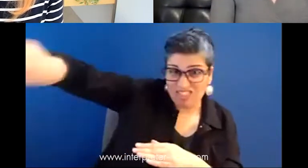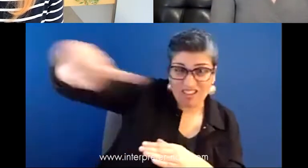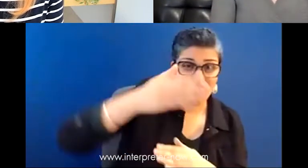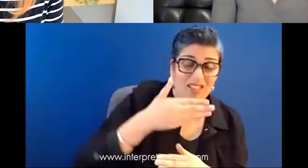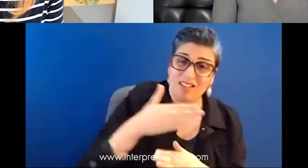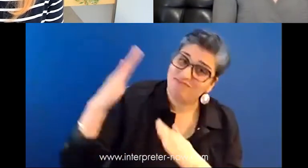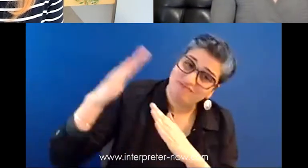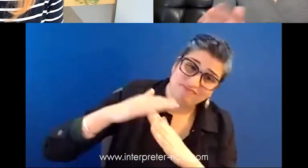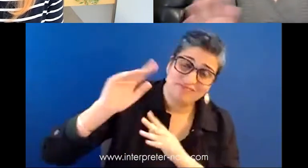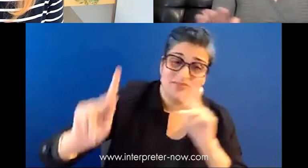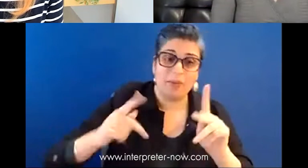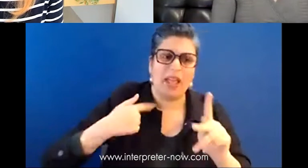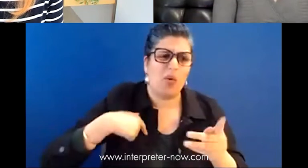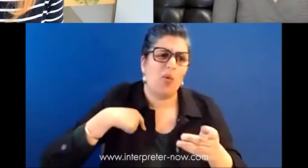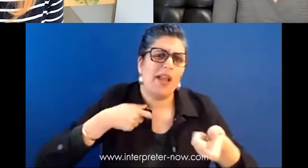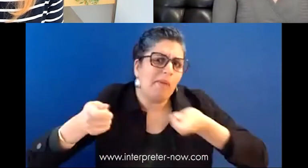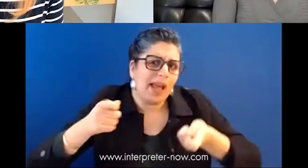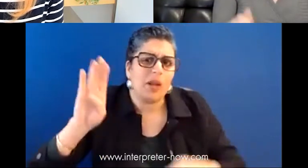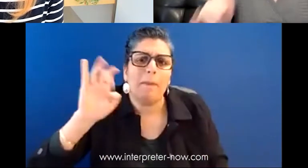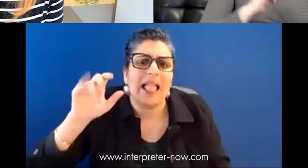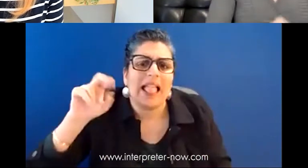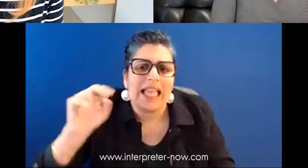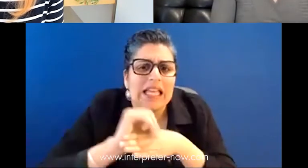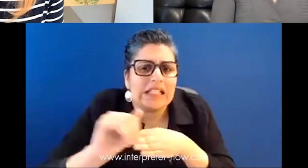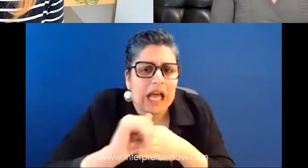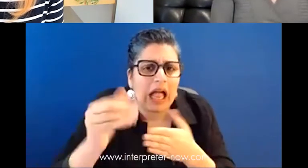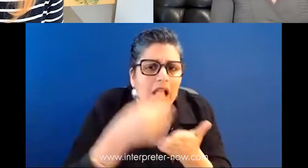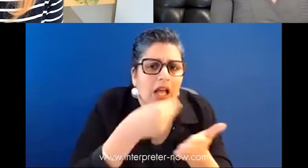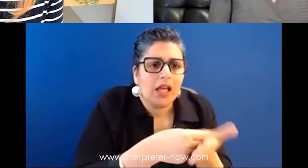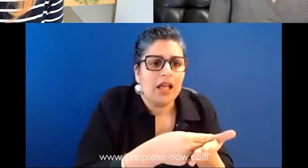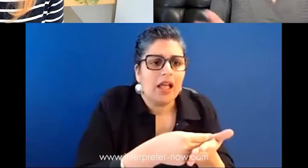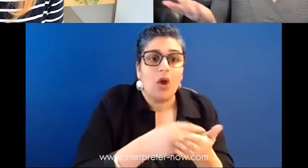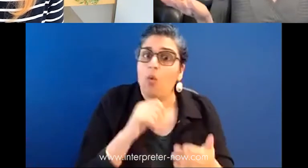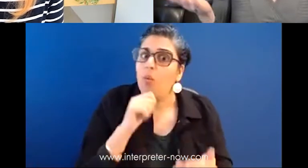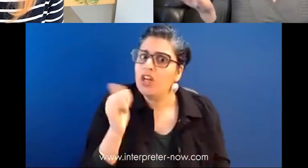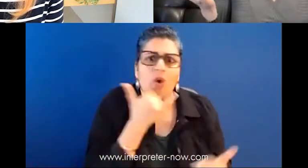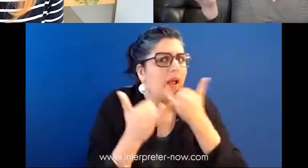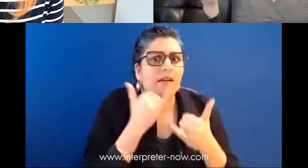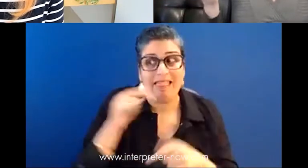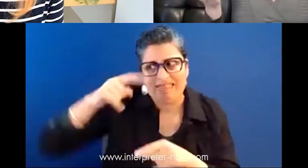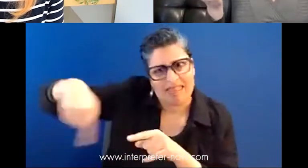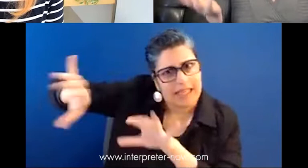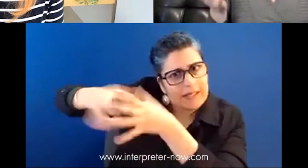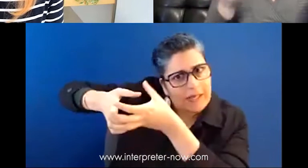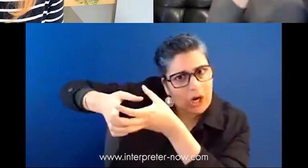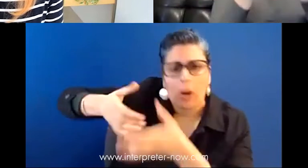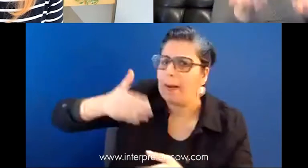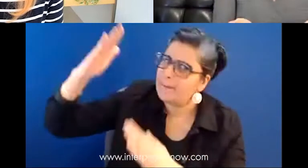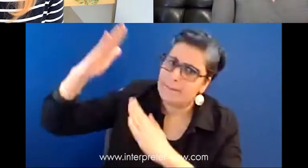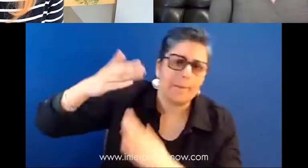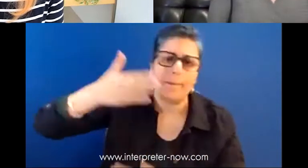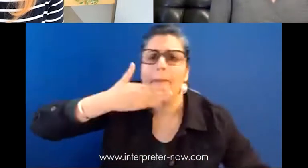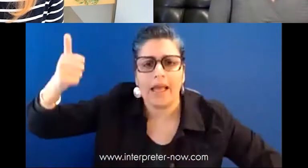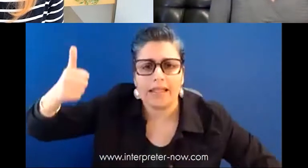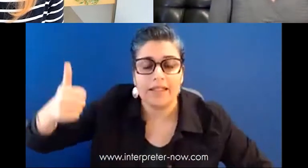manage billion-dollar funds. We don't make mistakes. These are the best people. And, when you